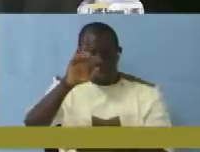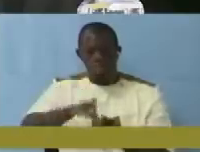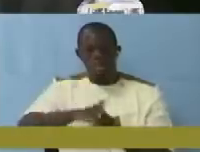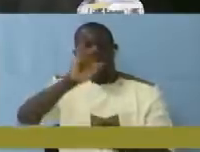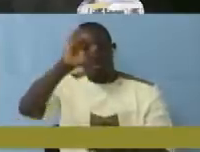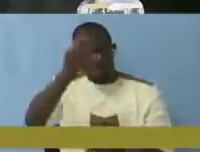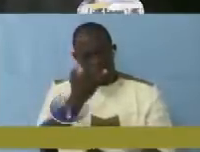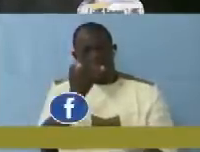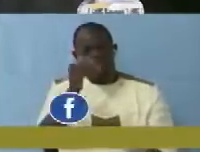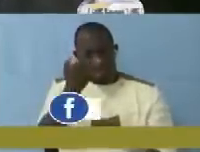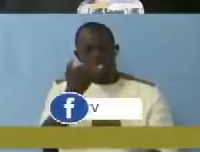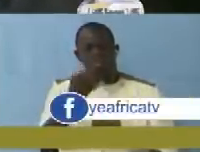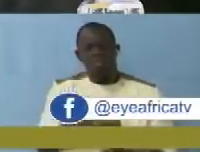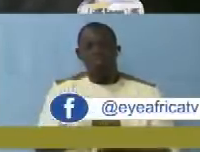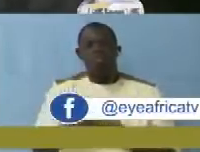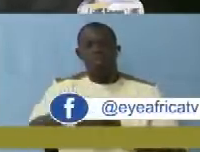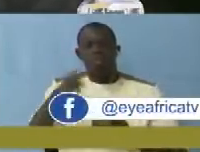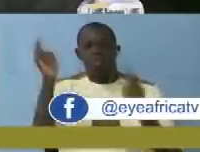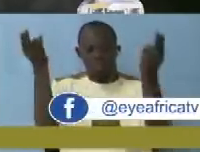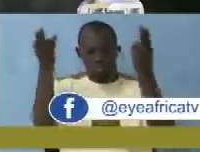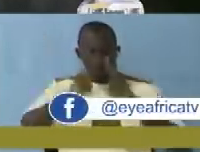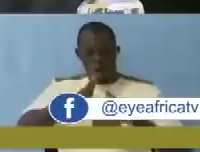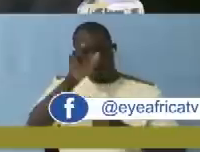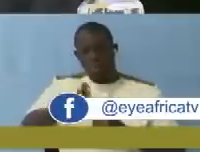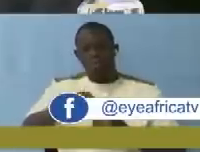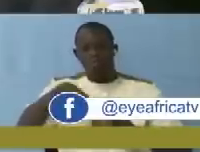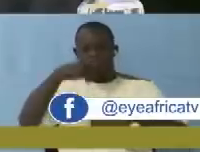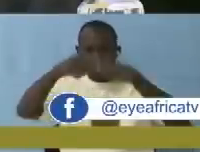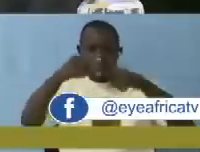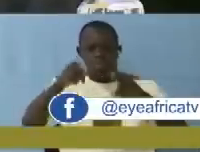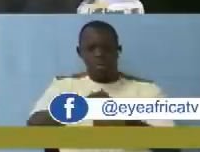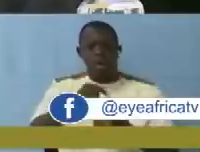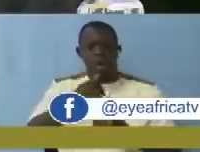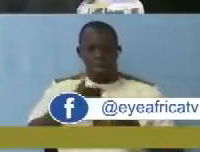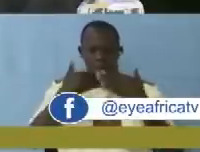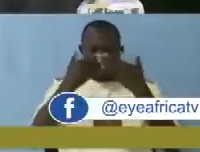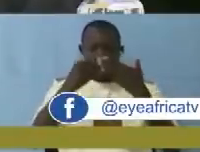Definitely yes. Counsel, continue. I